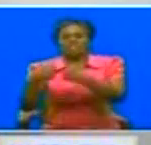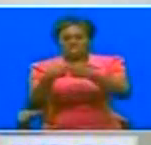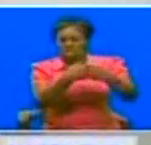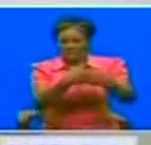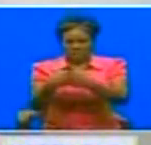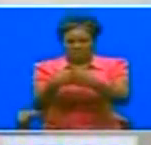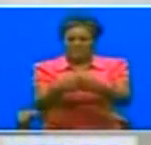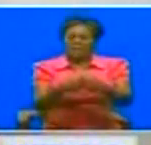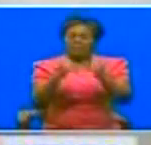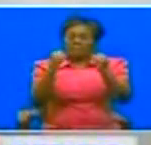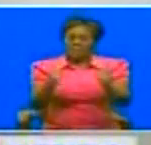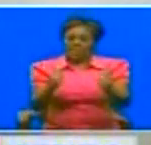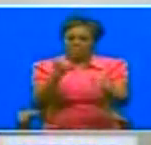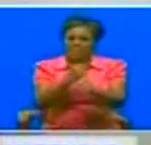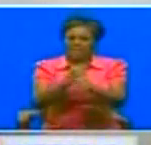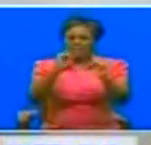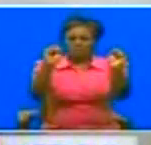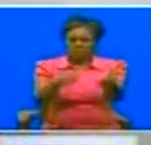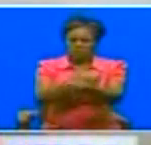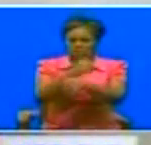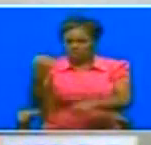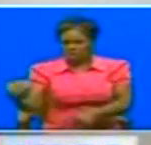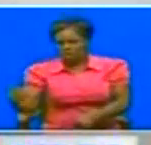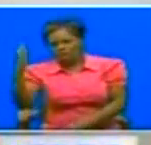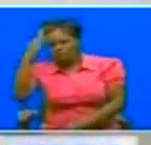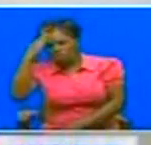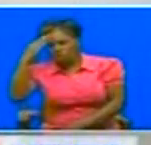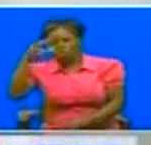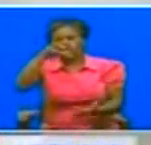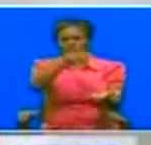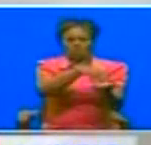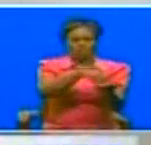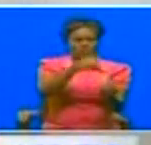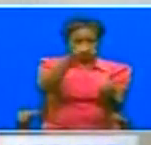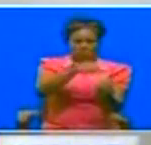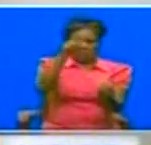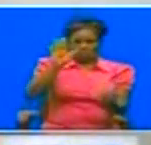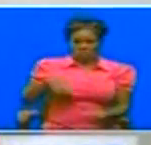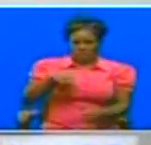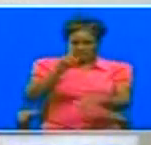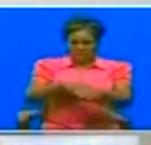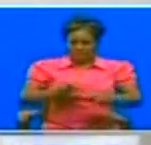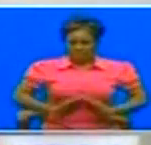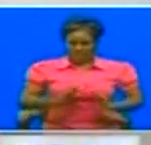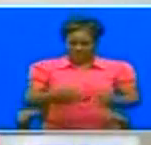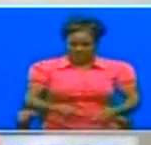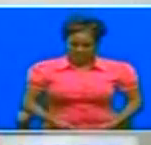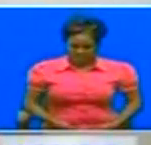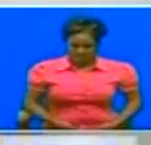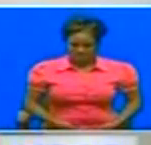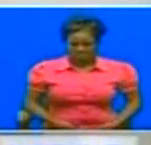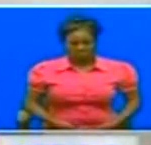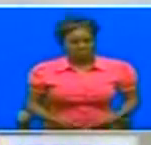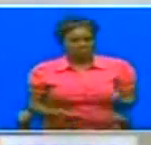challenges that make it impossible for children to know their HIV status. We test women when they are pregnant, and then we